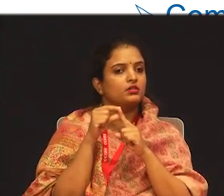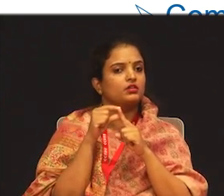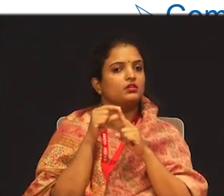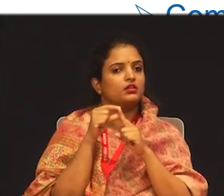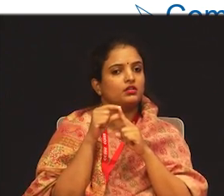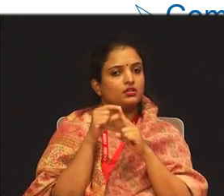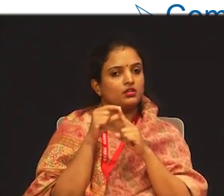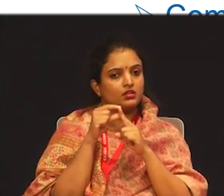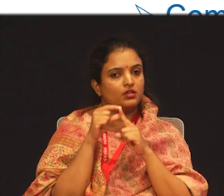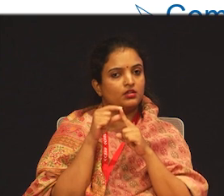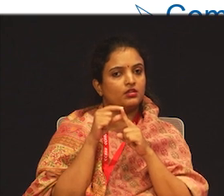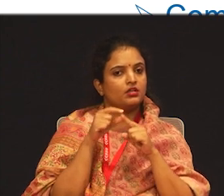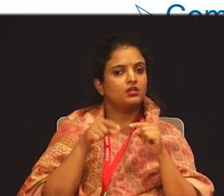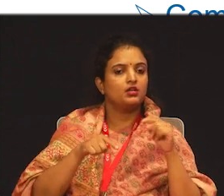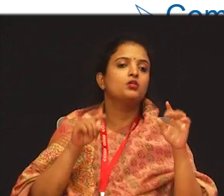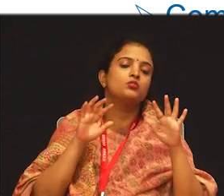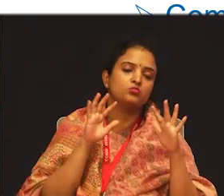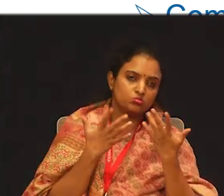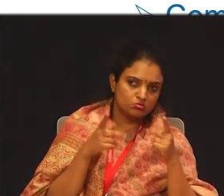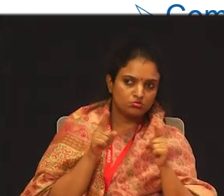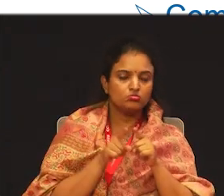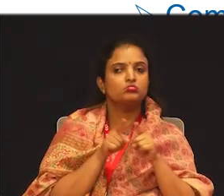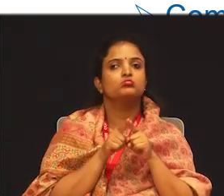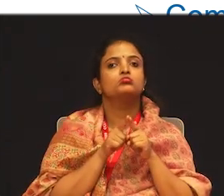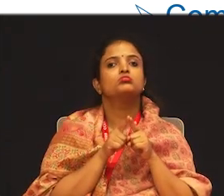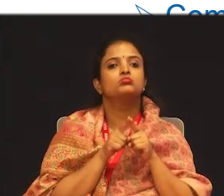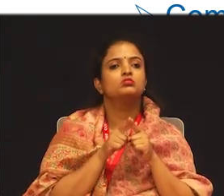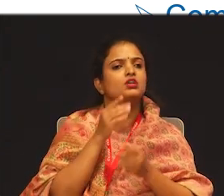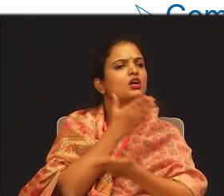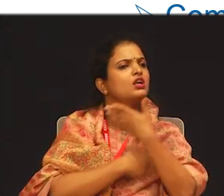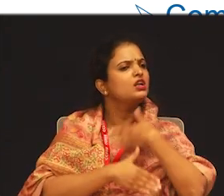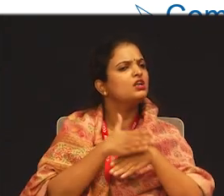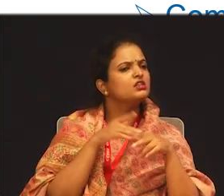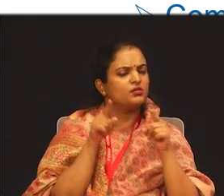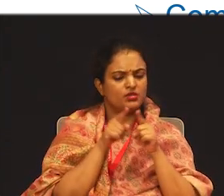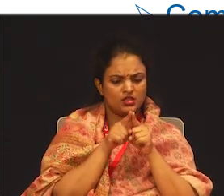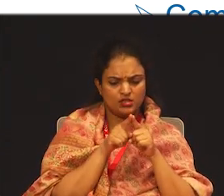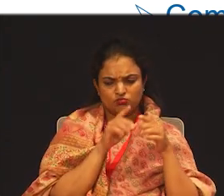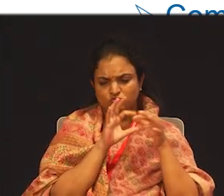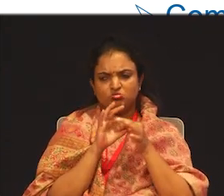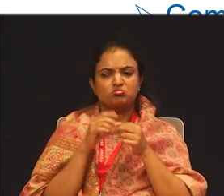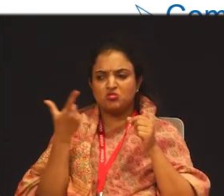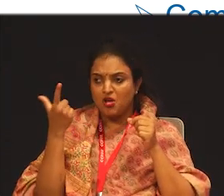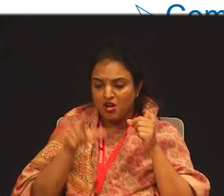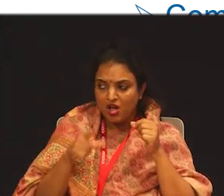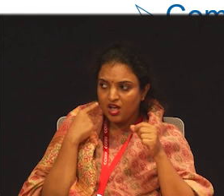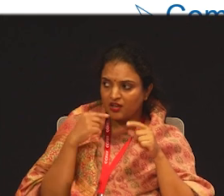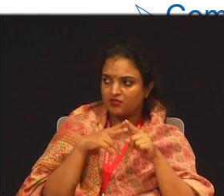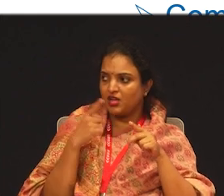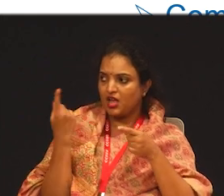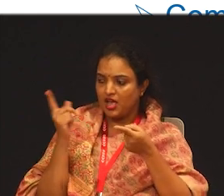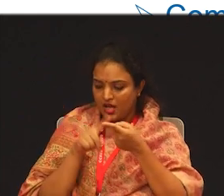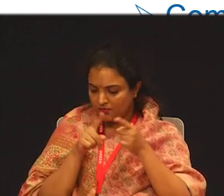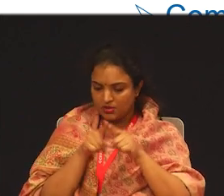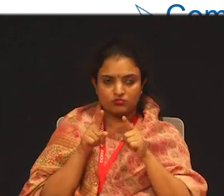is impairment is at bodily level, disability is loss of ability due to impairment, and then handicap